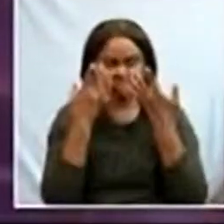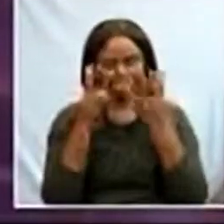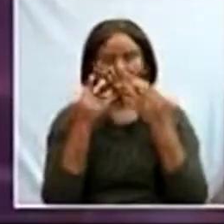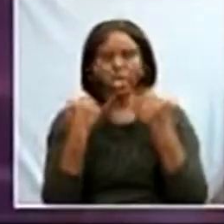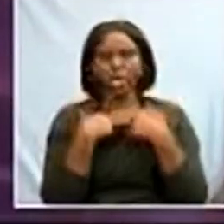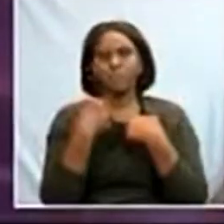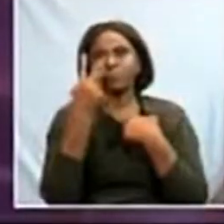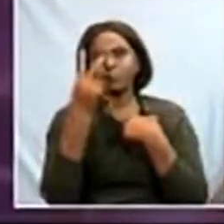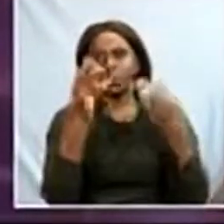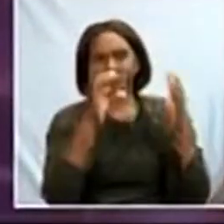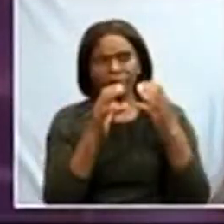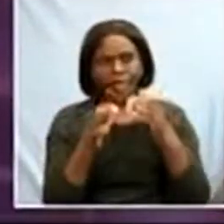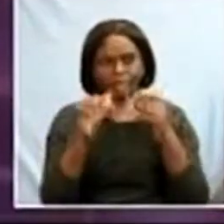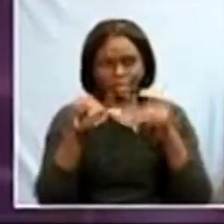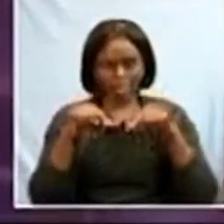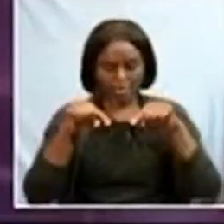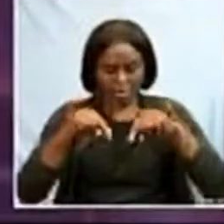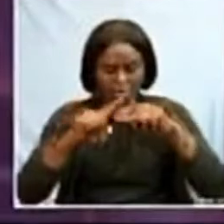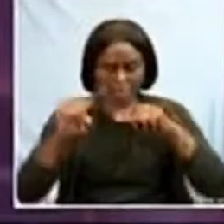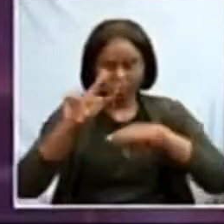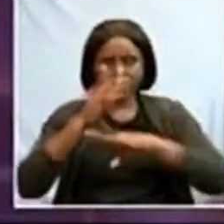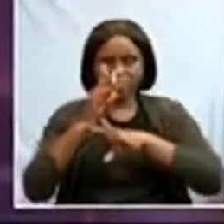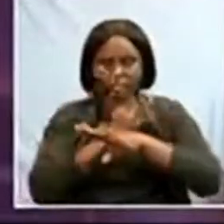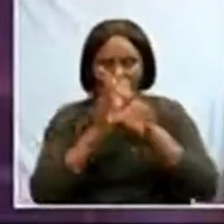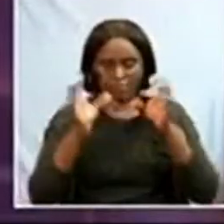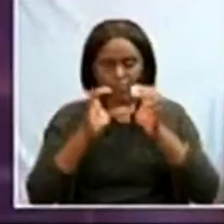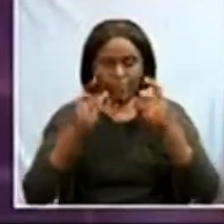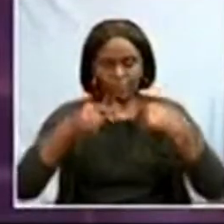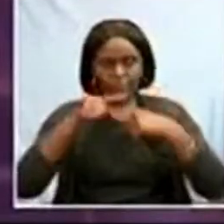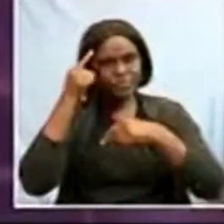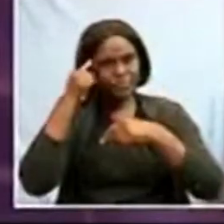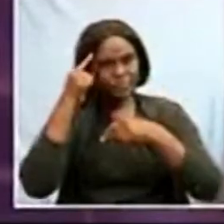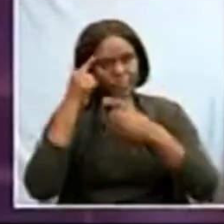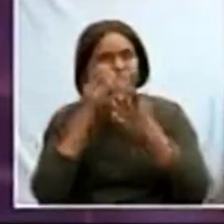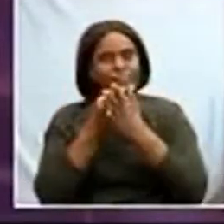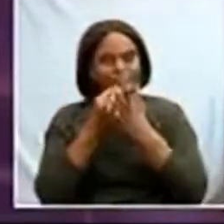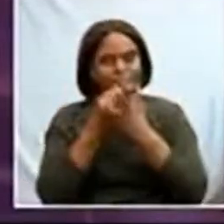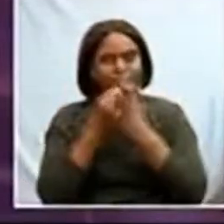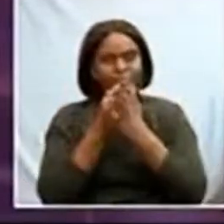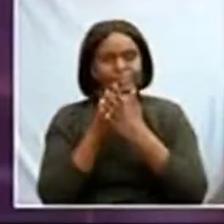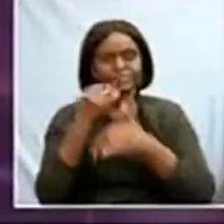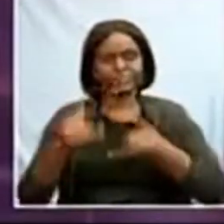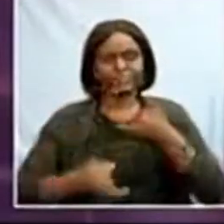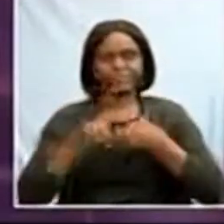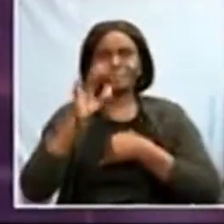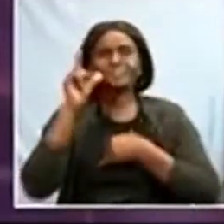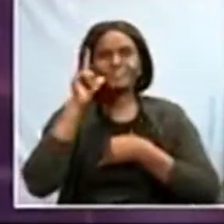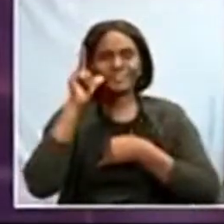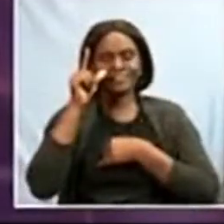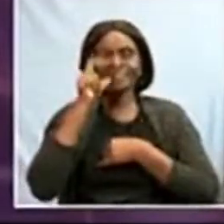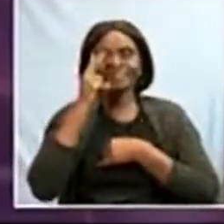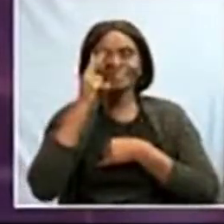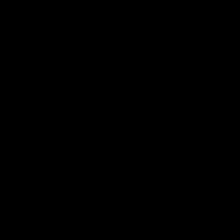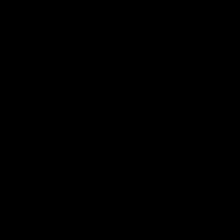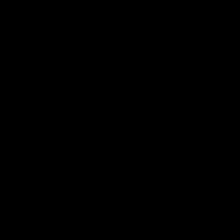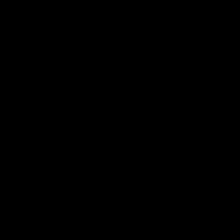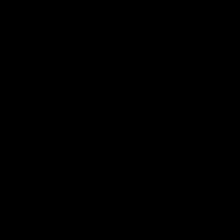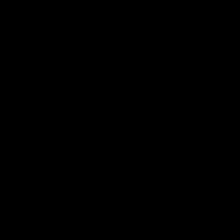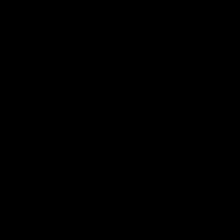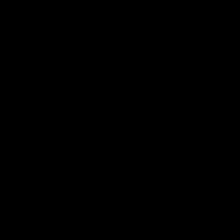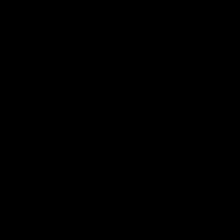only have 2 councils that will be appearing before the Committee on Local Government Accounts. Enjoy your lunch, and we'll see you next time.